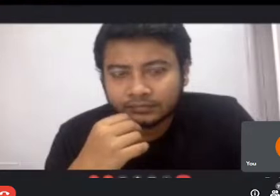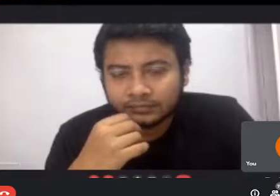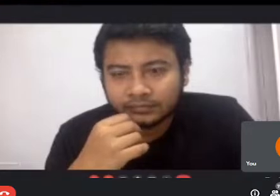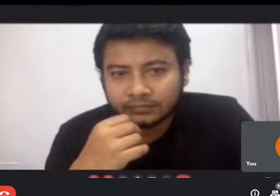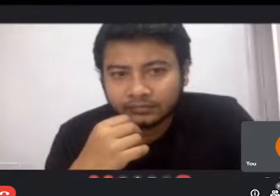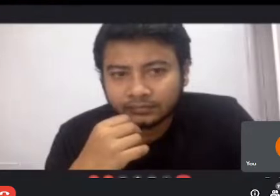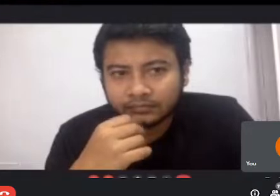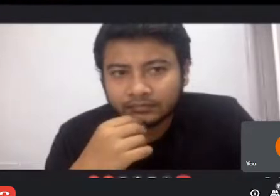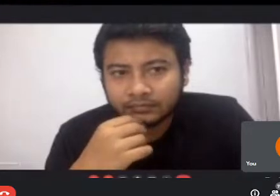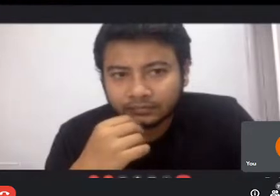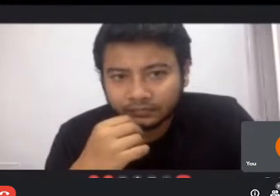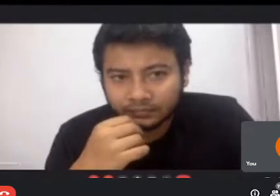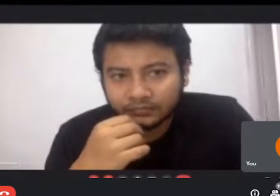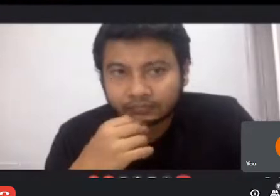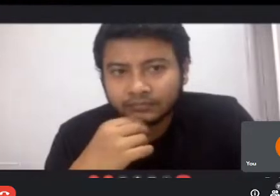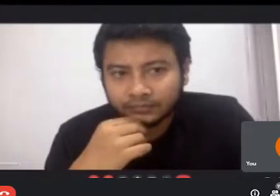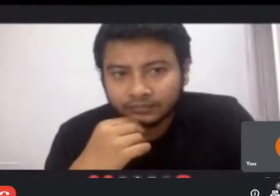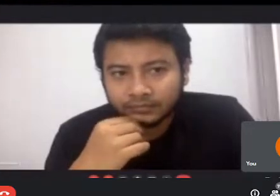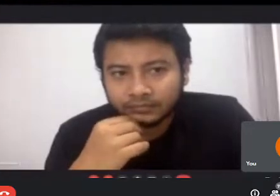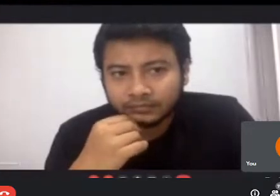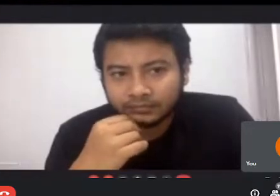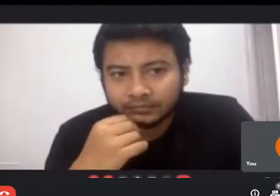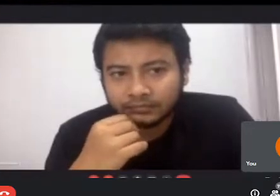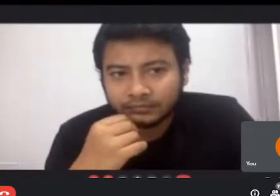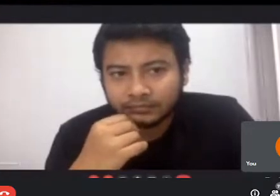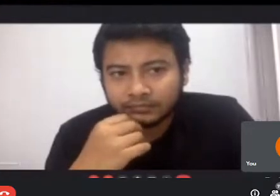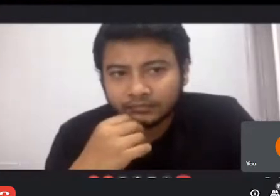lot of NGO in different states. So here the